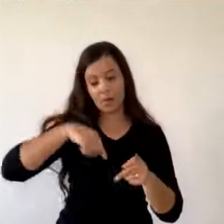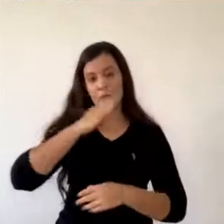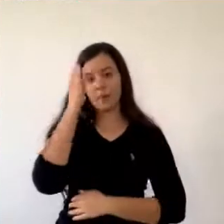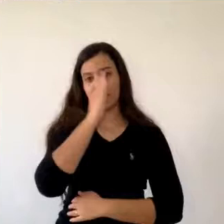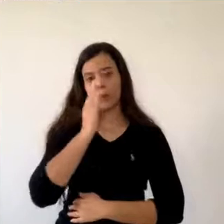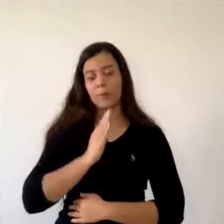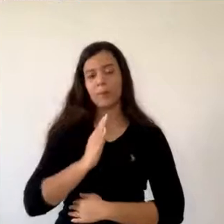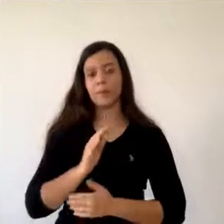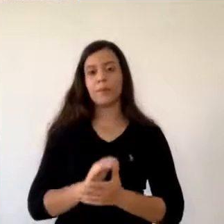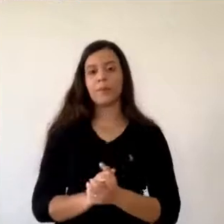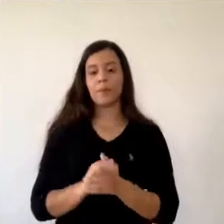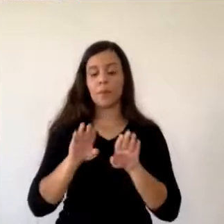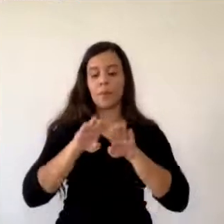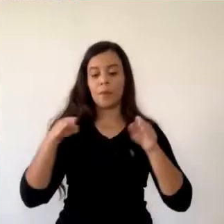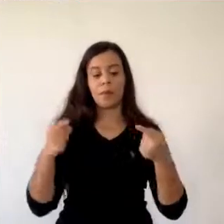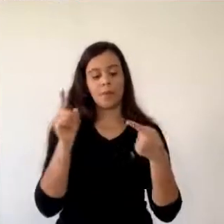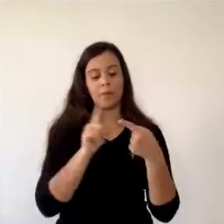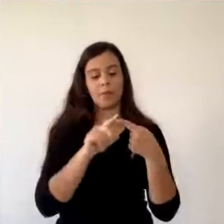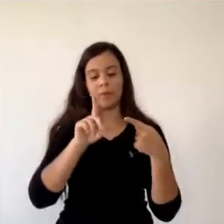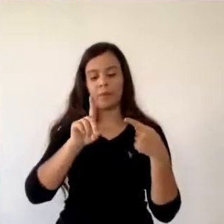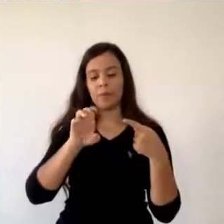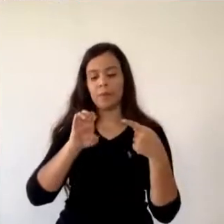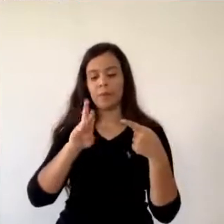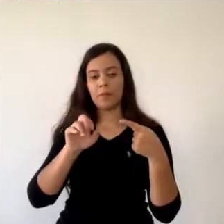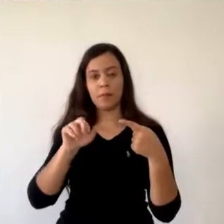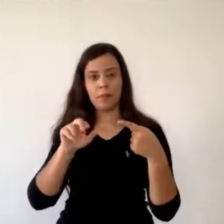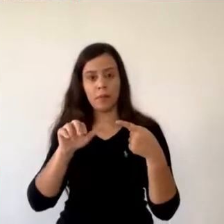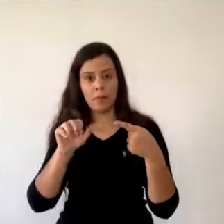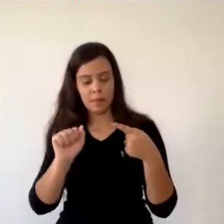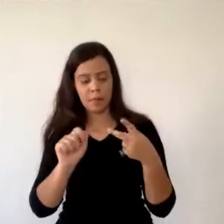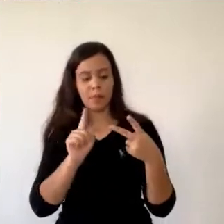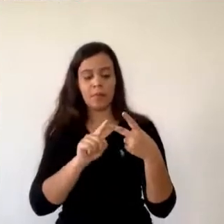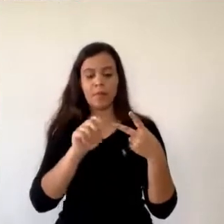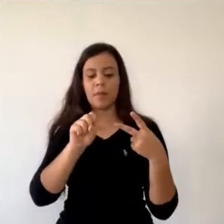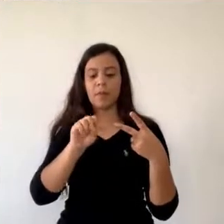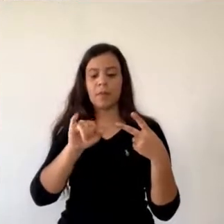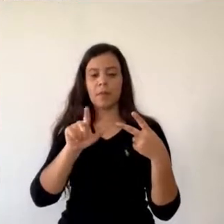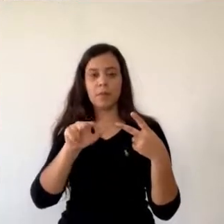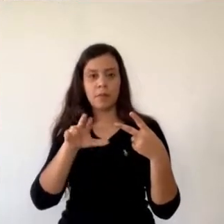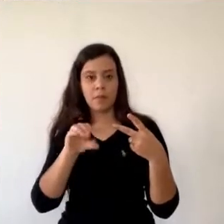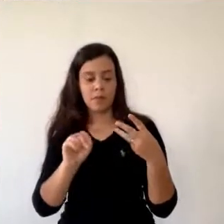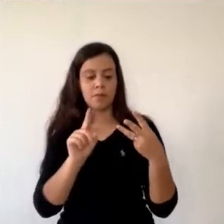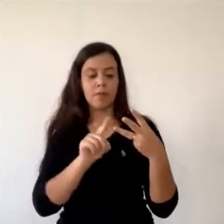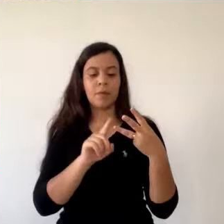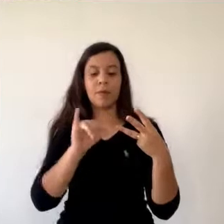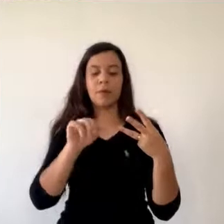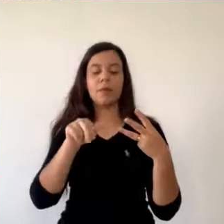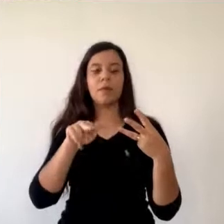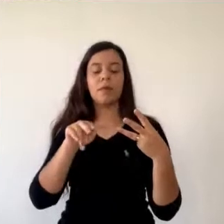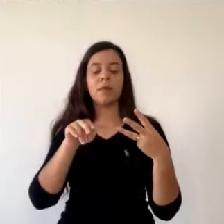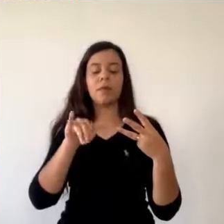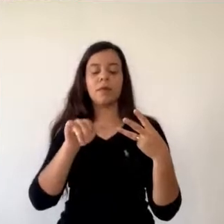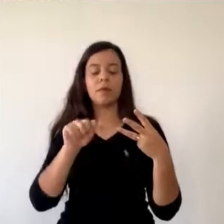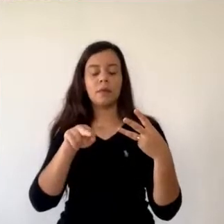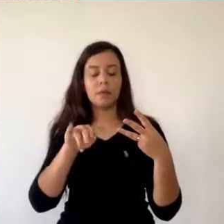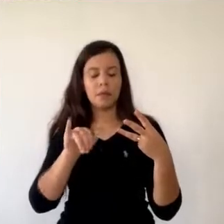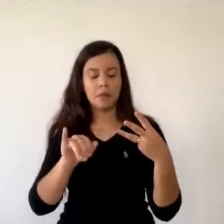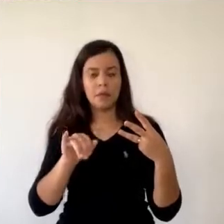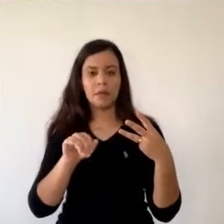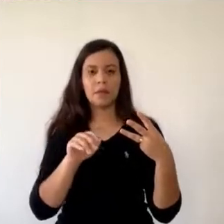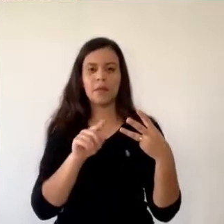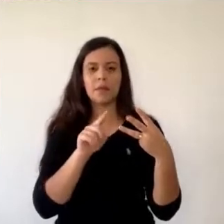in Brazil, which is going to count on the participation of Deborah Silva Maria, Silvio de Almeida, and Dianai Lopes.